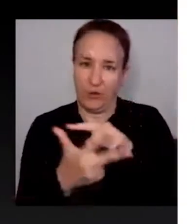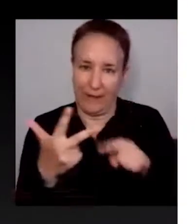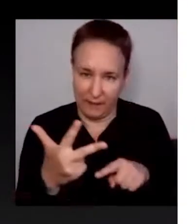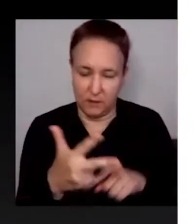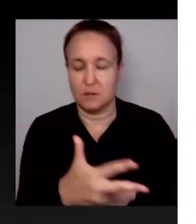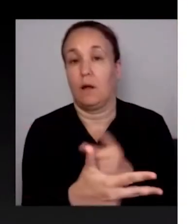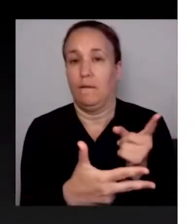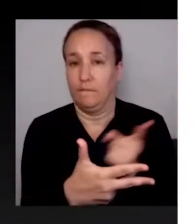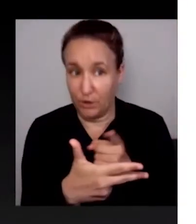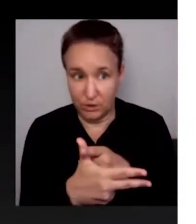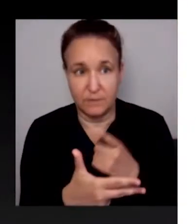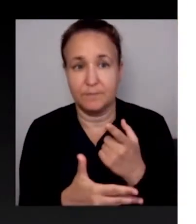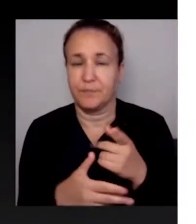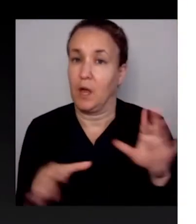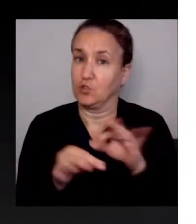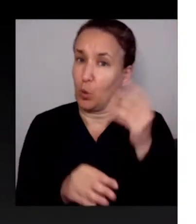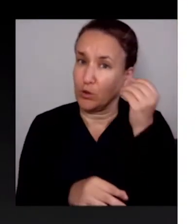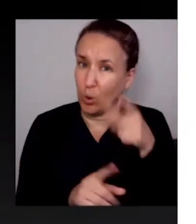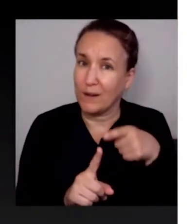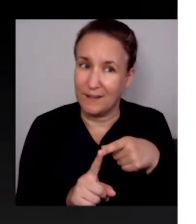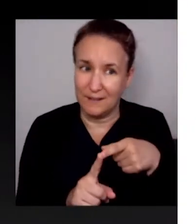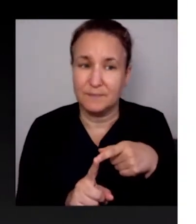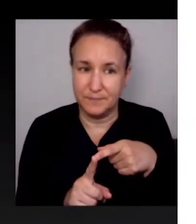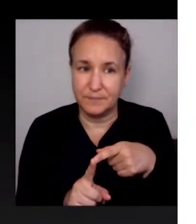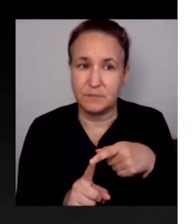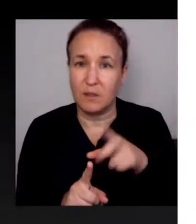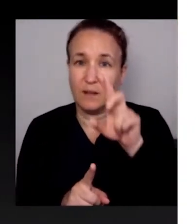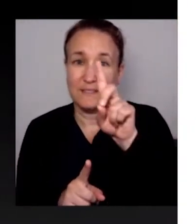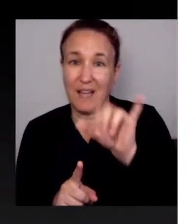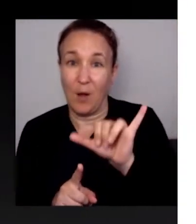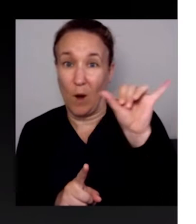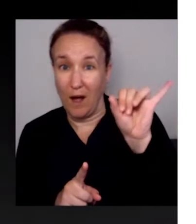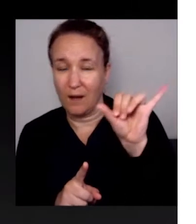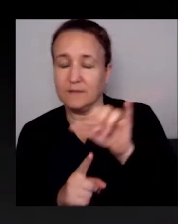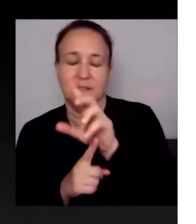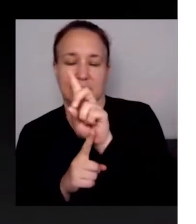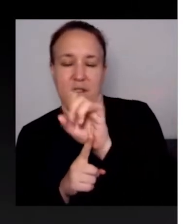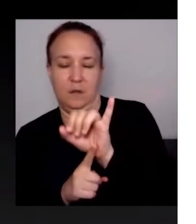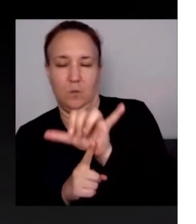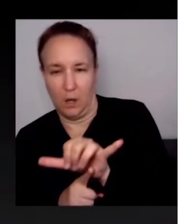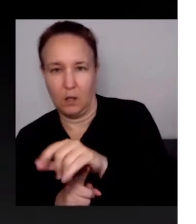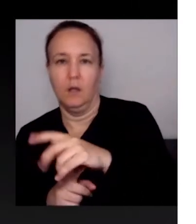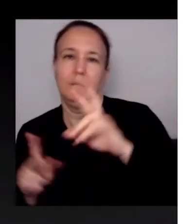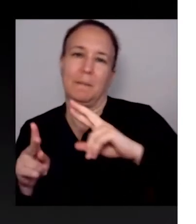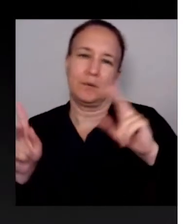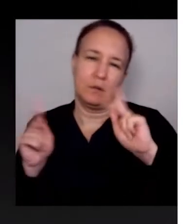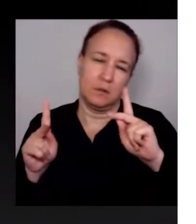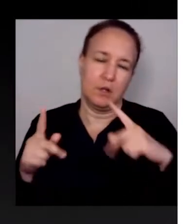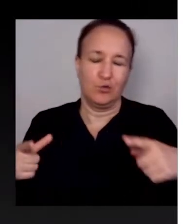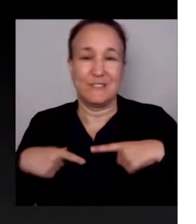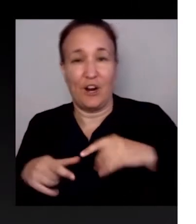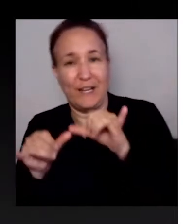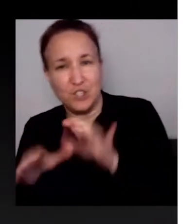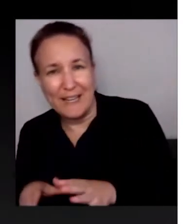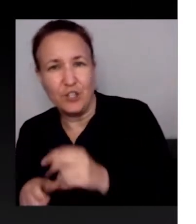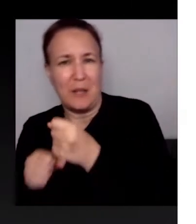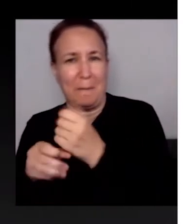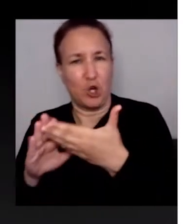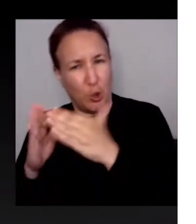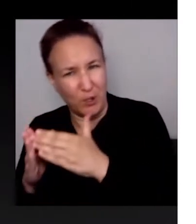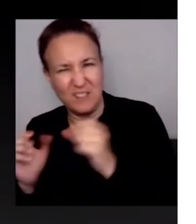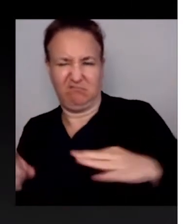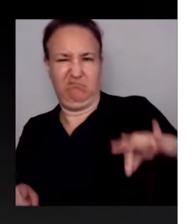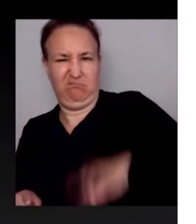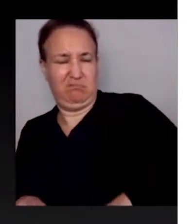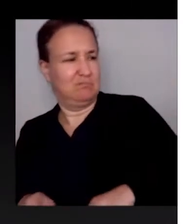really worth noting that DIYers, the maker community, retired engineers, can really be a huge asset in solving